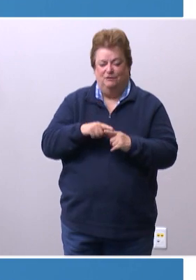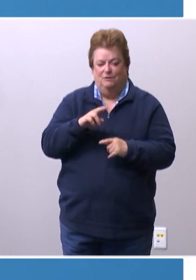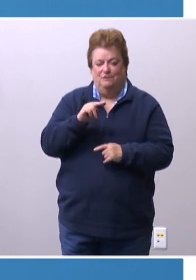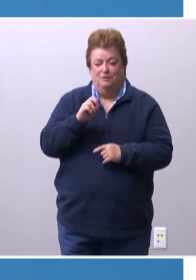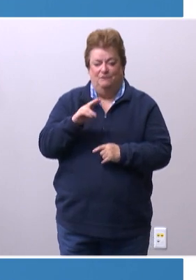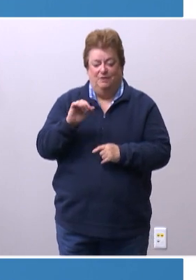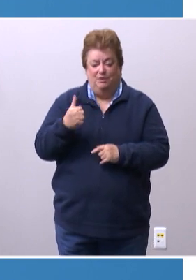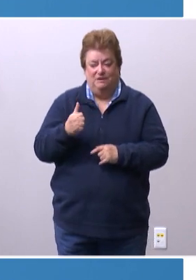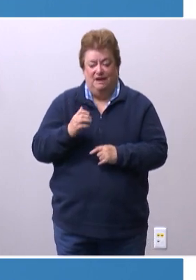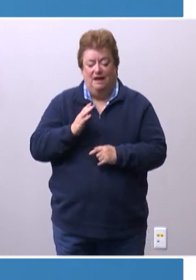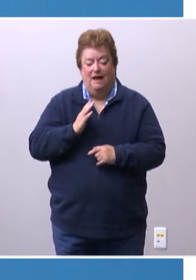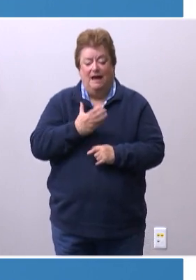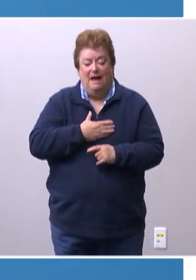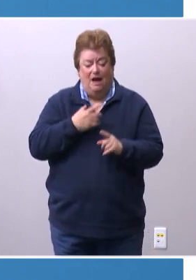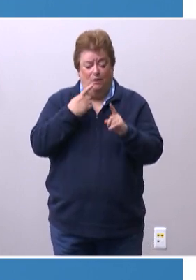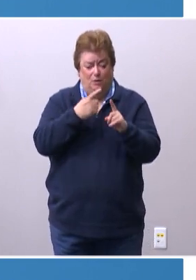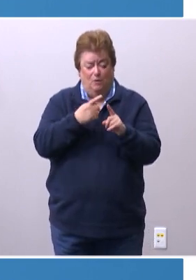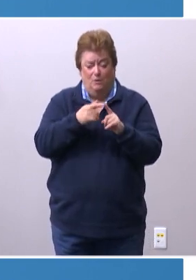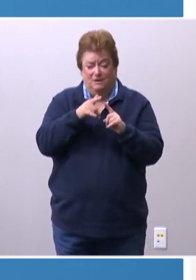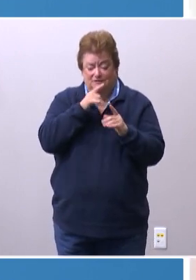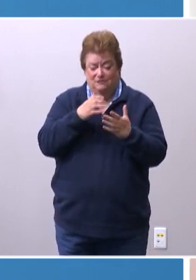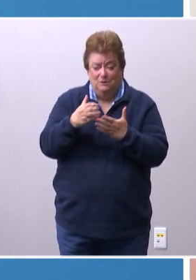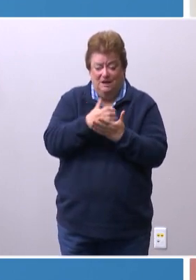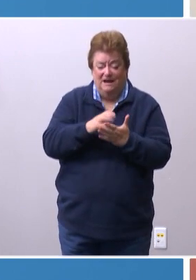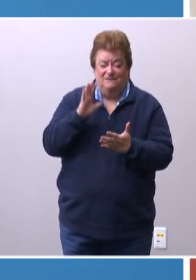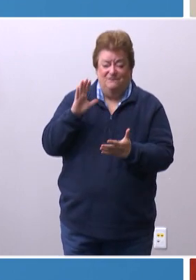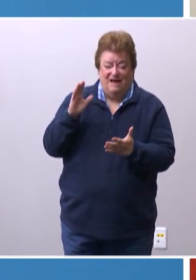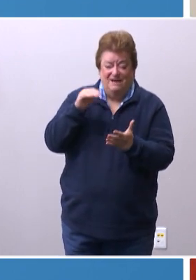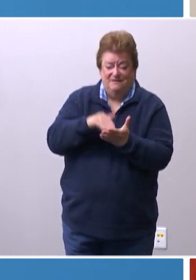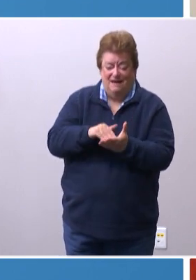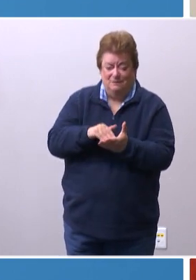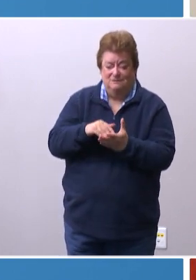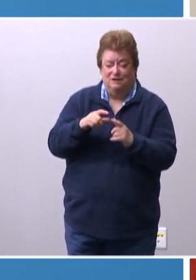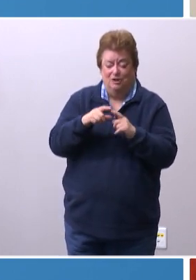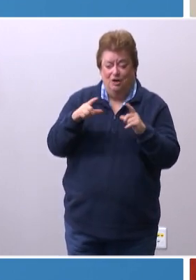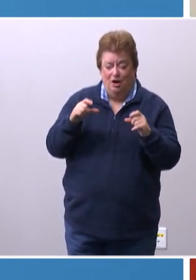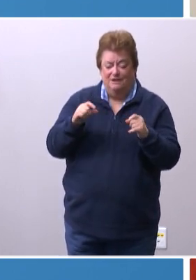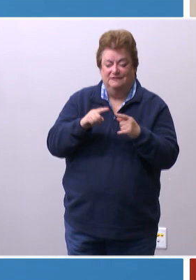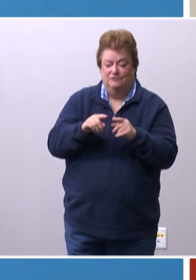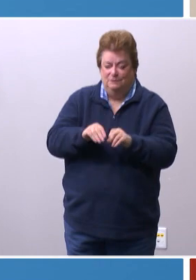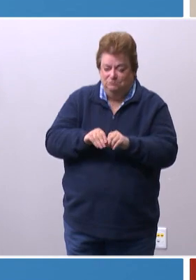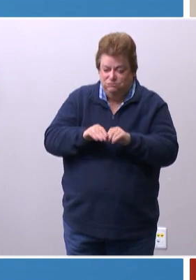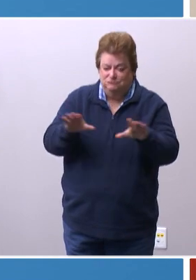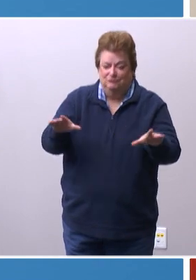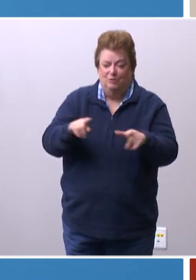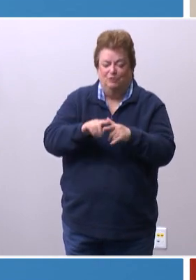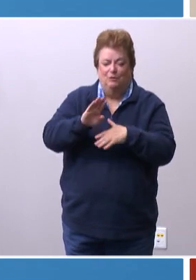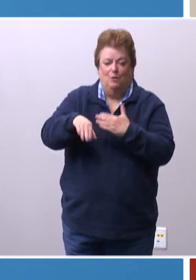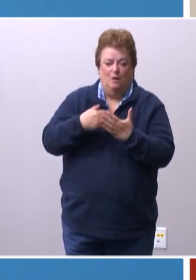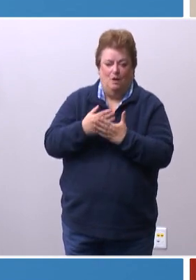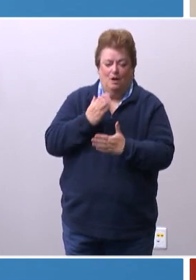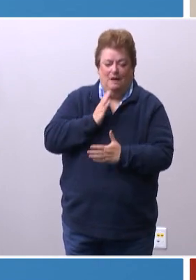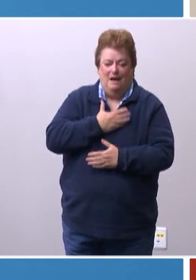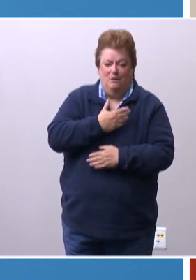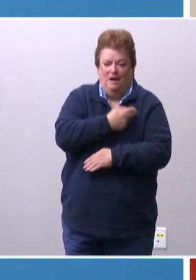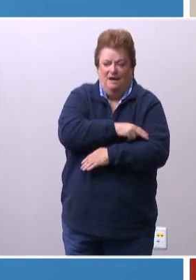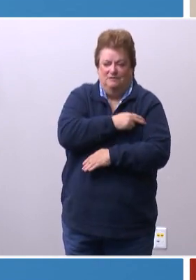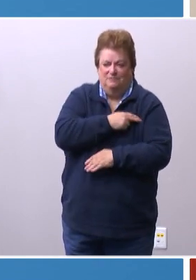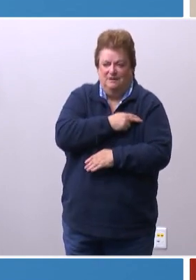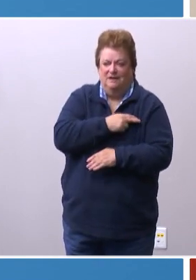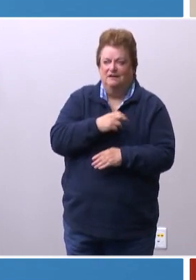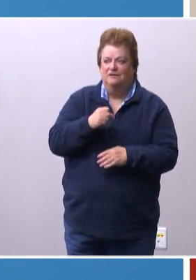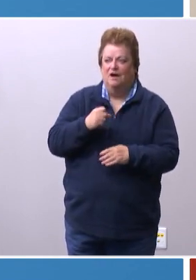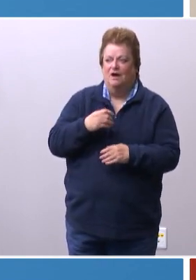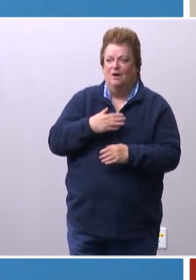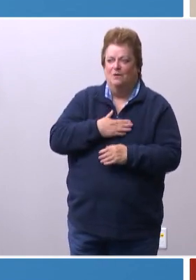Our goal is to collect 5,000 thank you cards and flood our hospitals with gratitude. Let us all experience the health